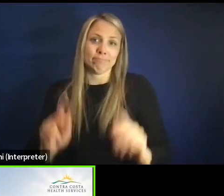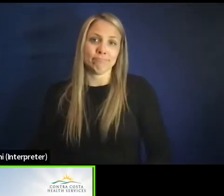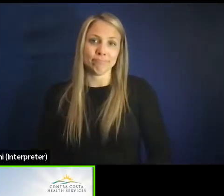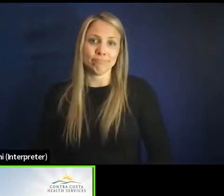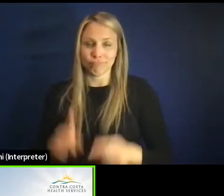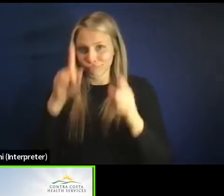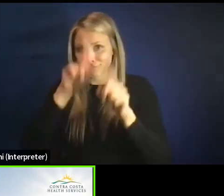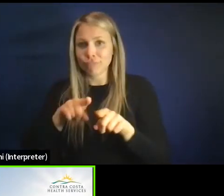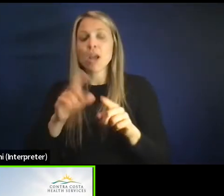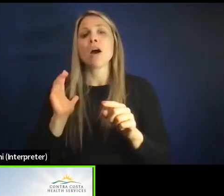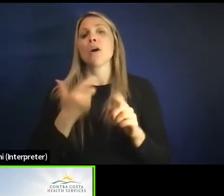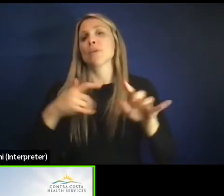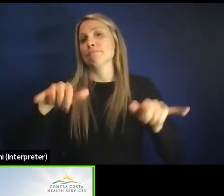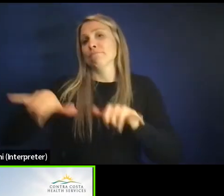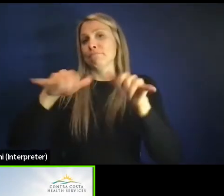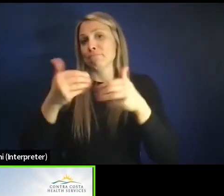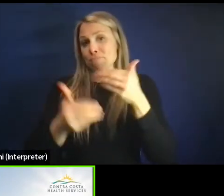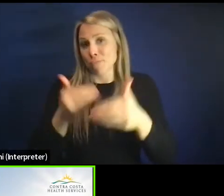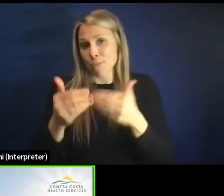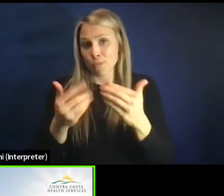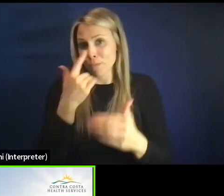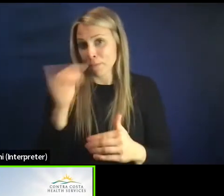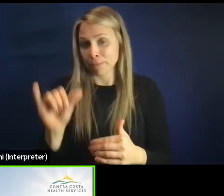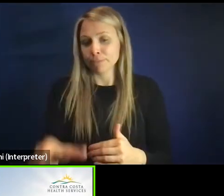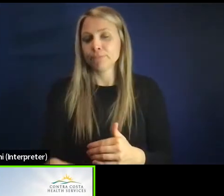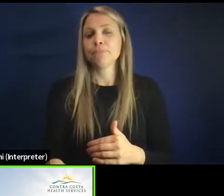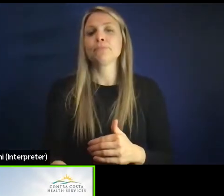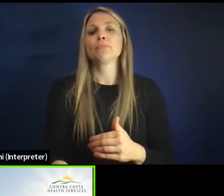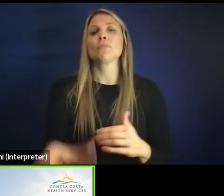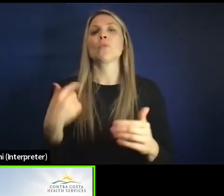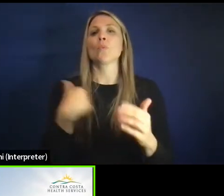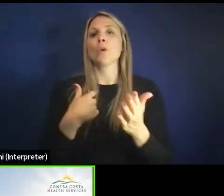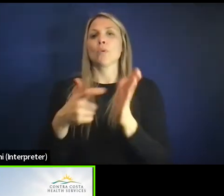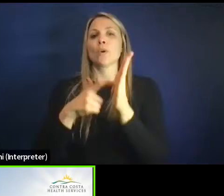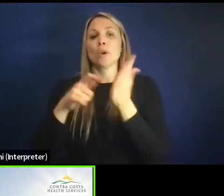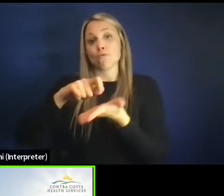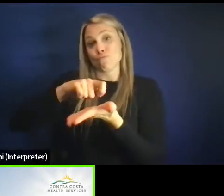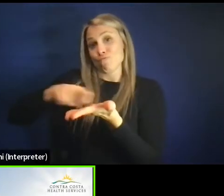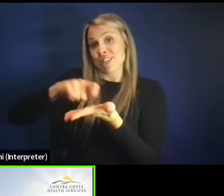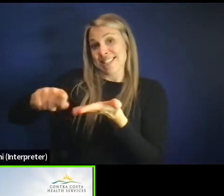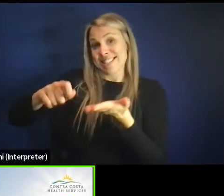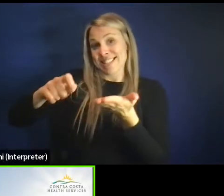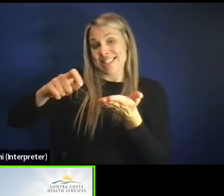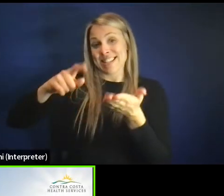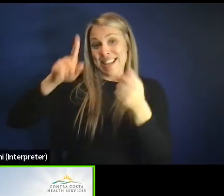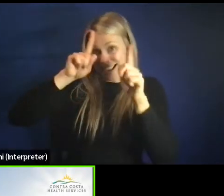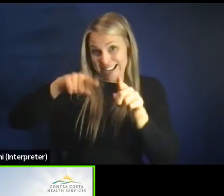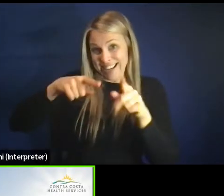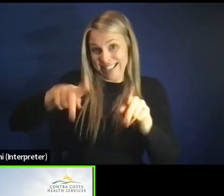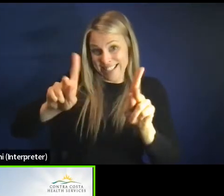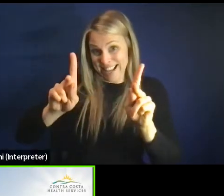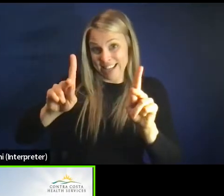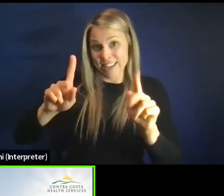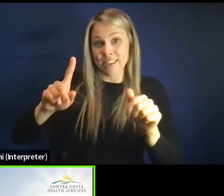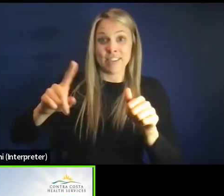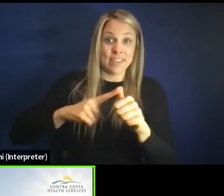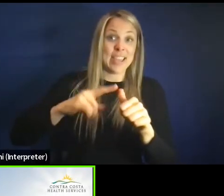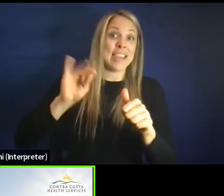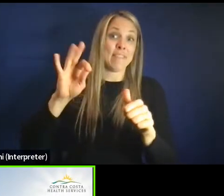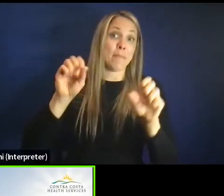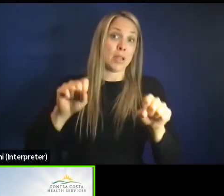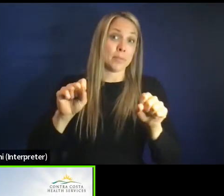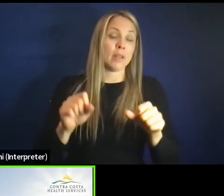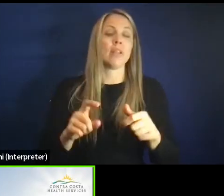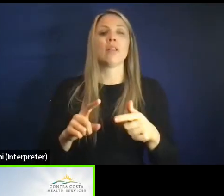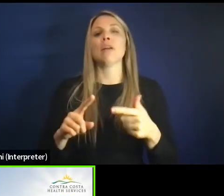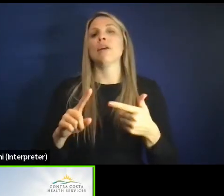Our standard process is we require a written consent whenever possible. Occasionally, we may